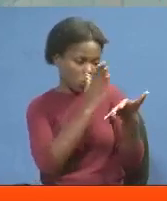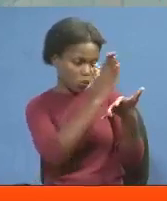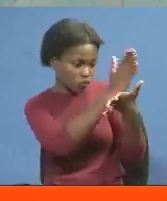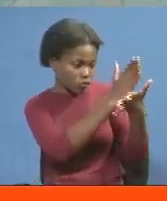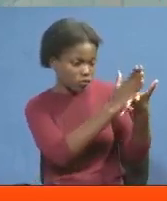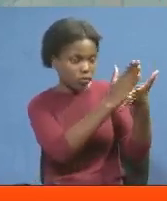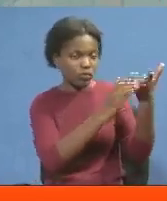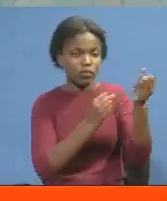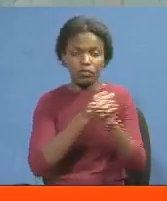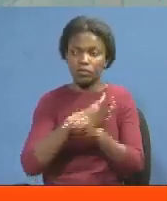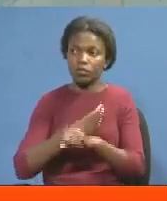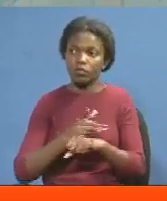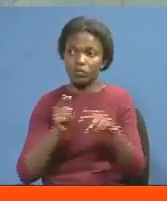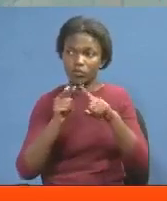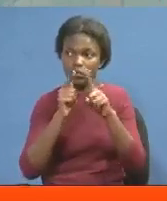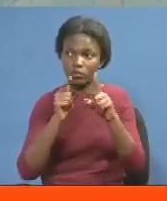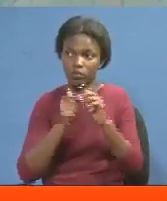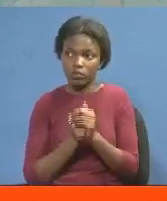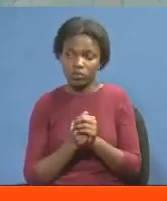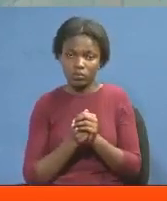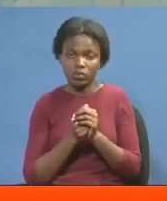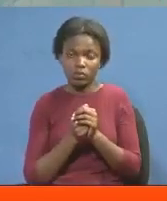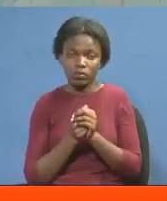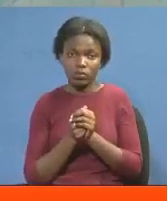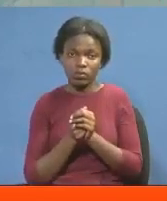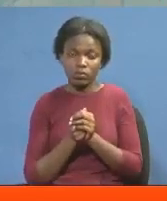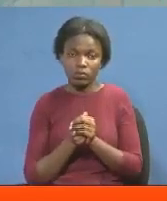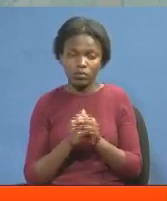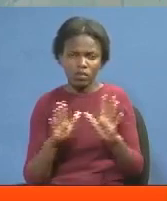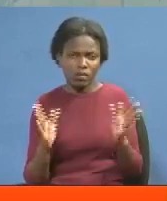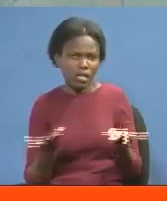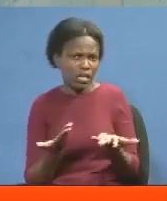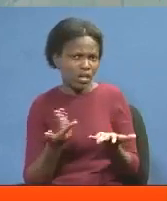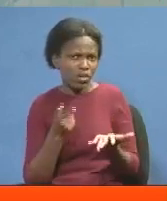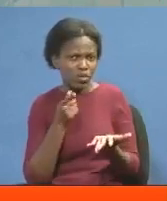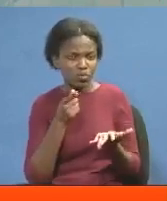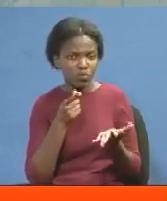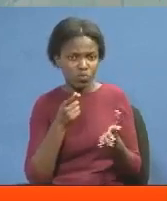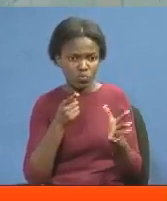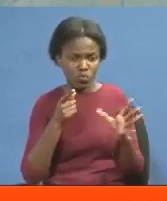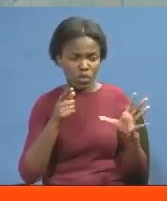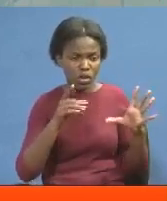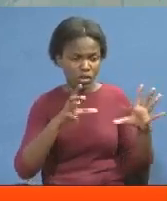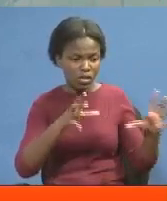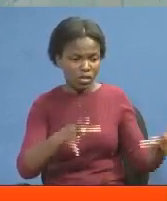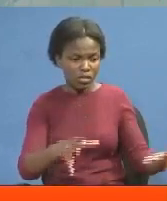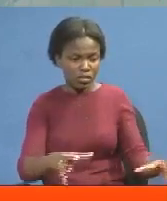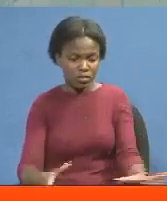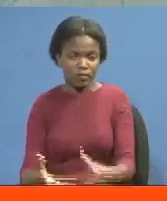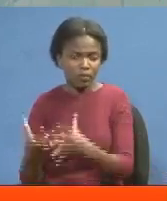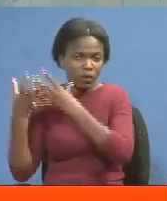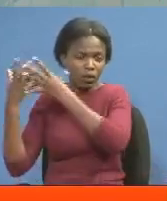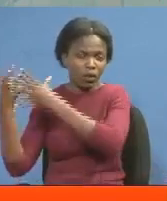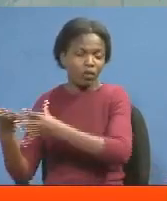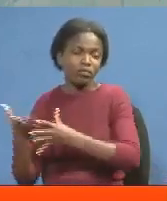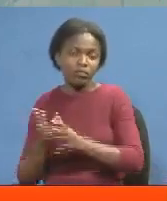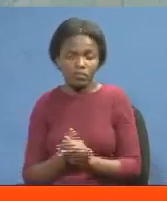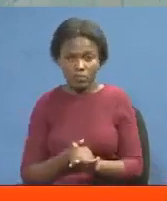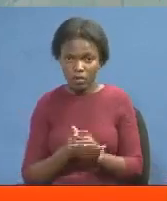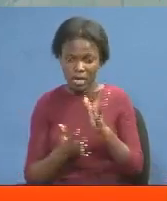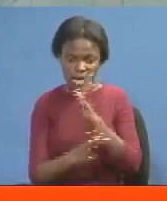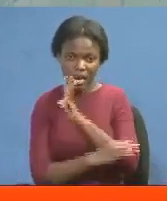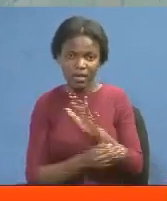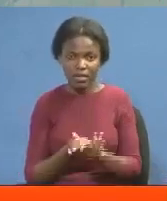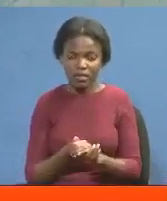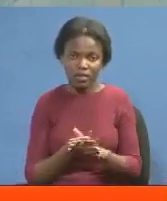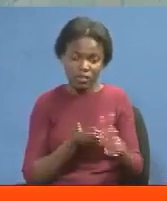of the questions you sent me early mm-hmm. in the day made mm-hmm. me think very deeply. Yeah. How do you even deport people, tell people to go back, repatriate them to their countries in